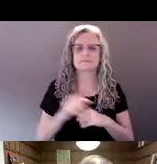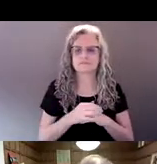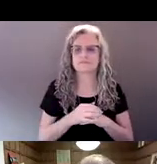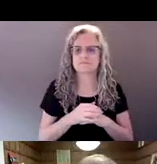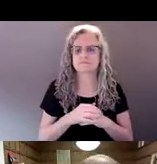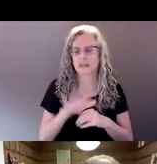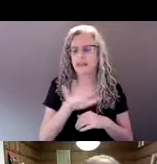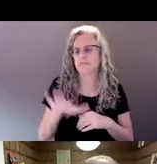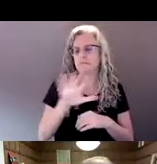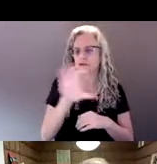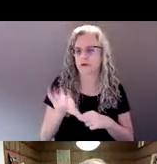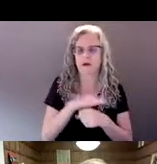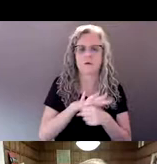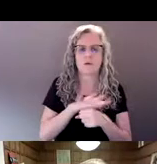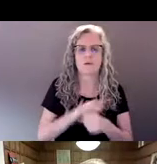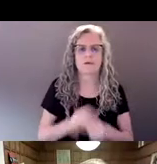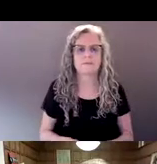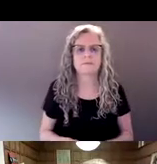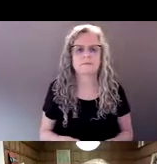around Chicago.